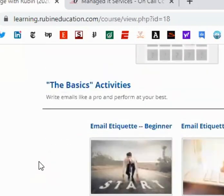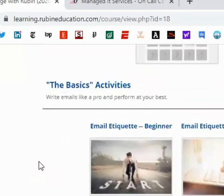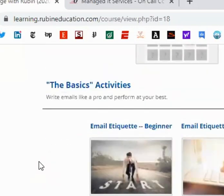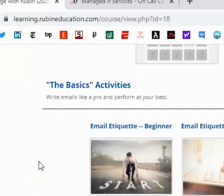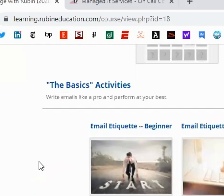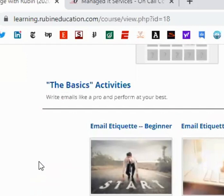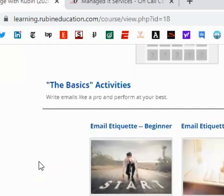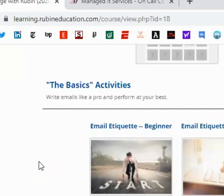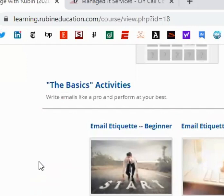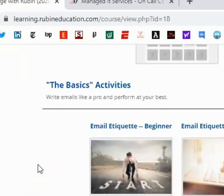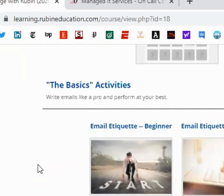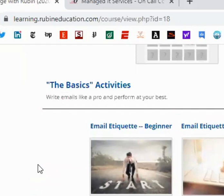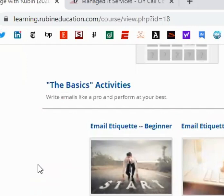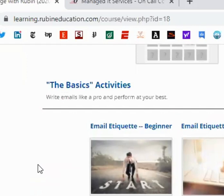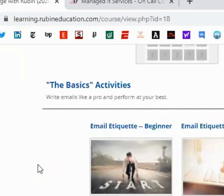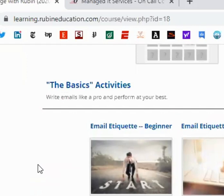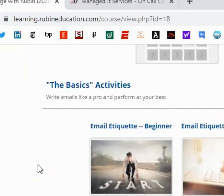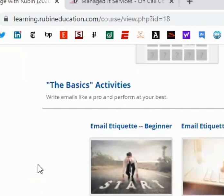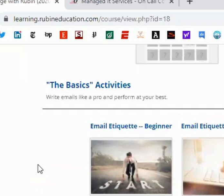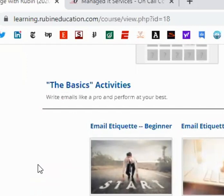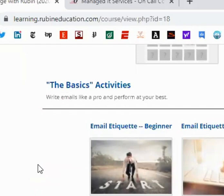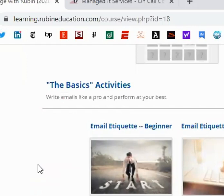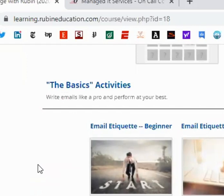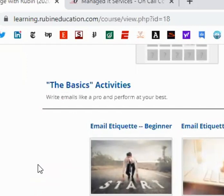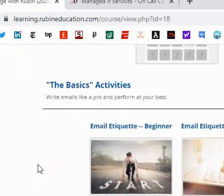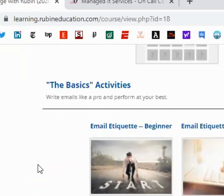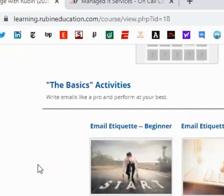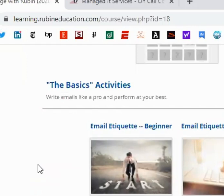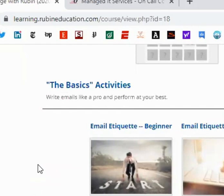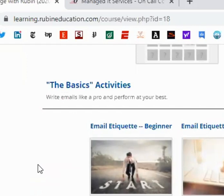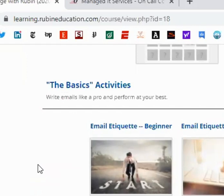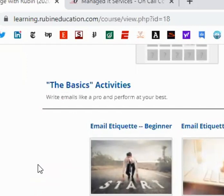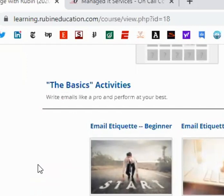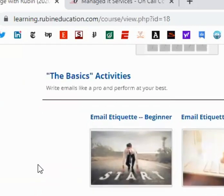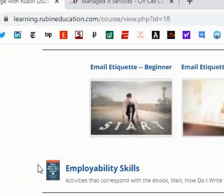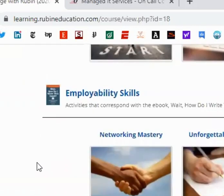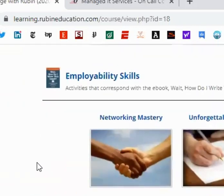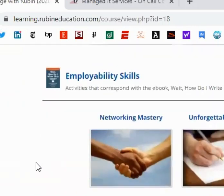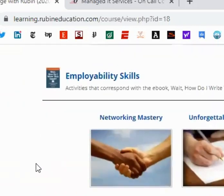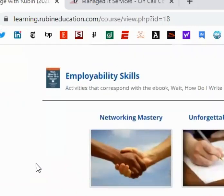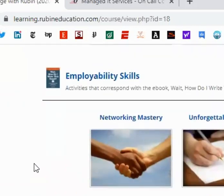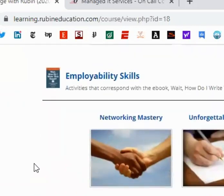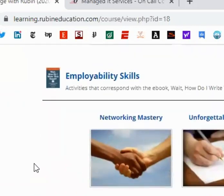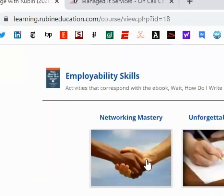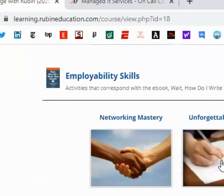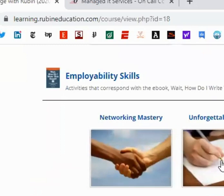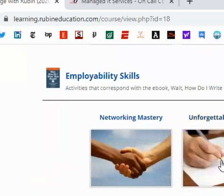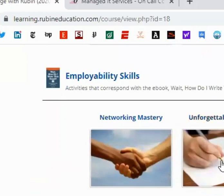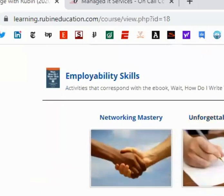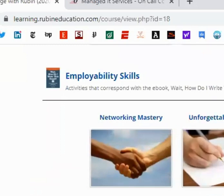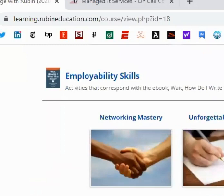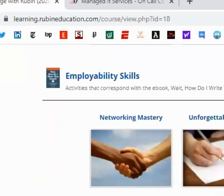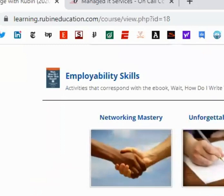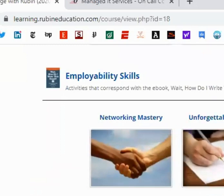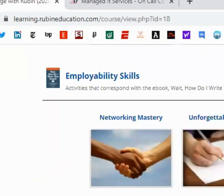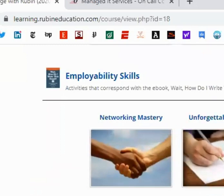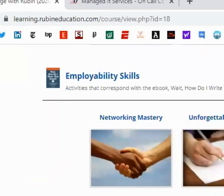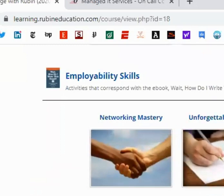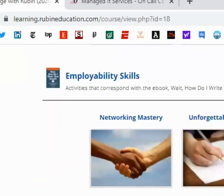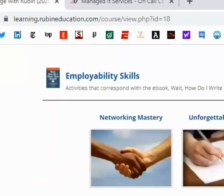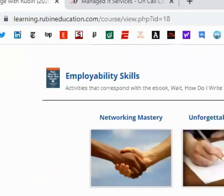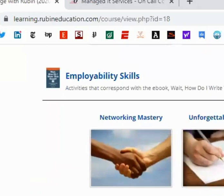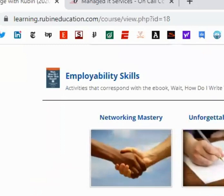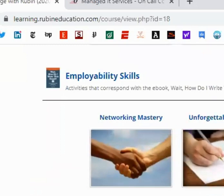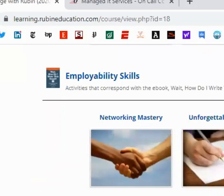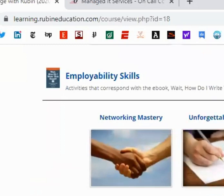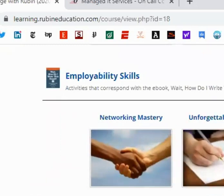for communication: email etiquette, life skills, phone and video etiquette, networking emails, resumes, cover